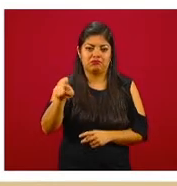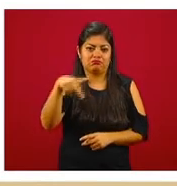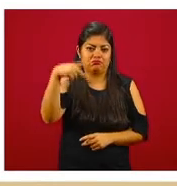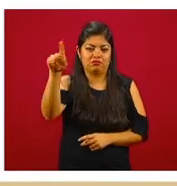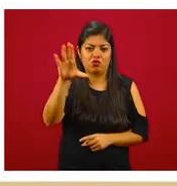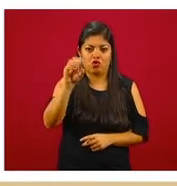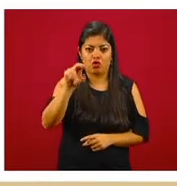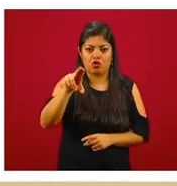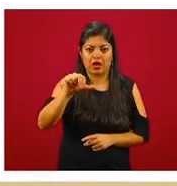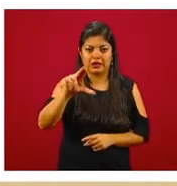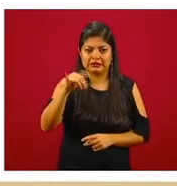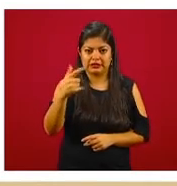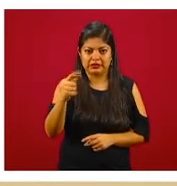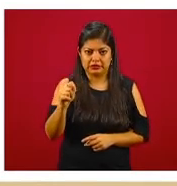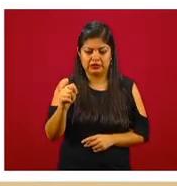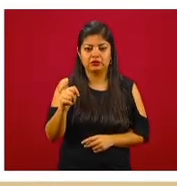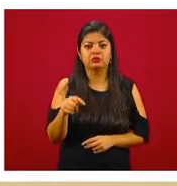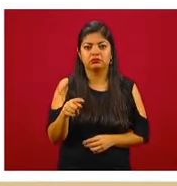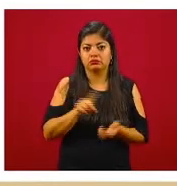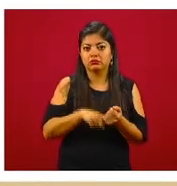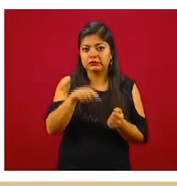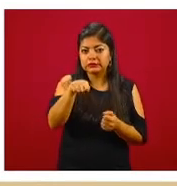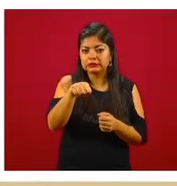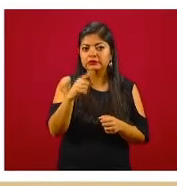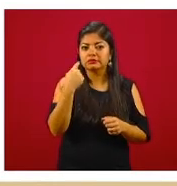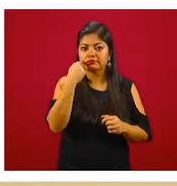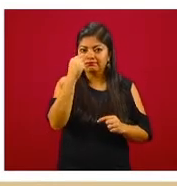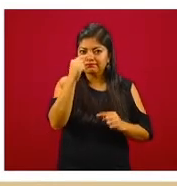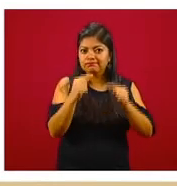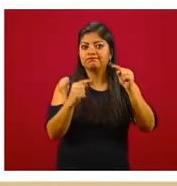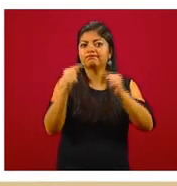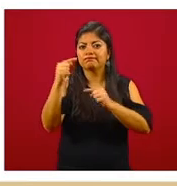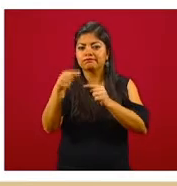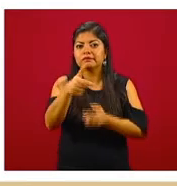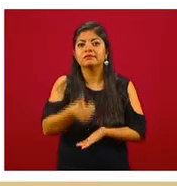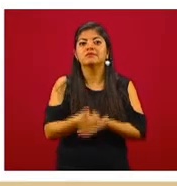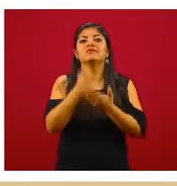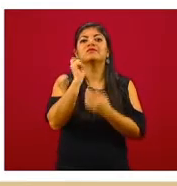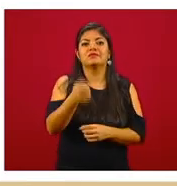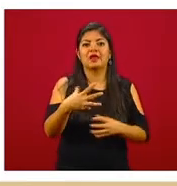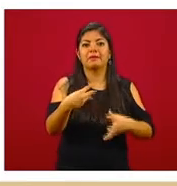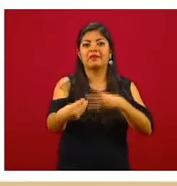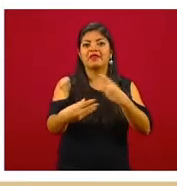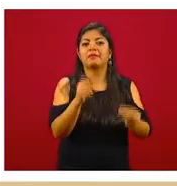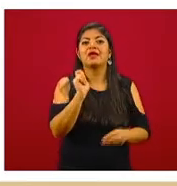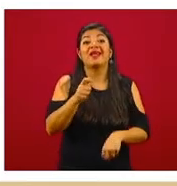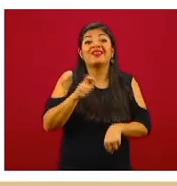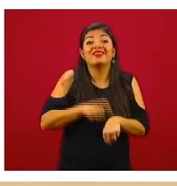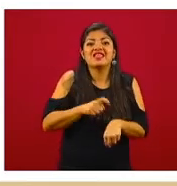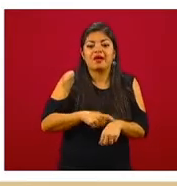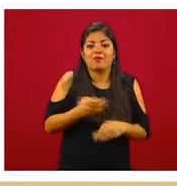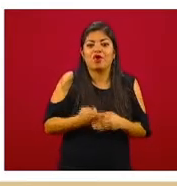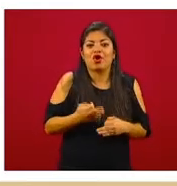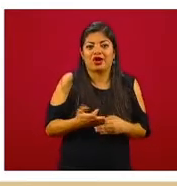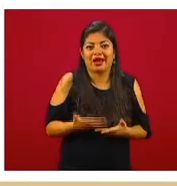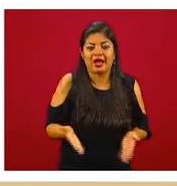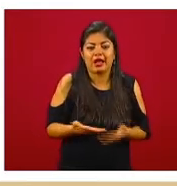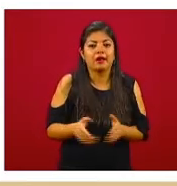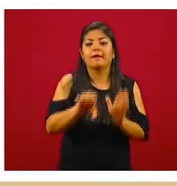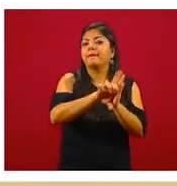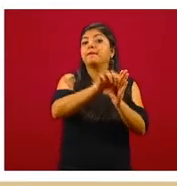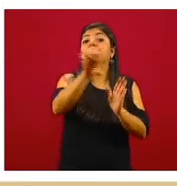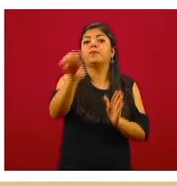both from a CONACYT group for mathematics. They allow us to surveil the